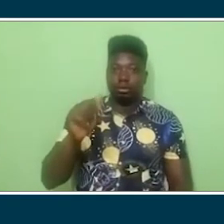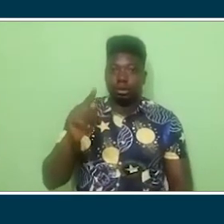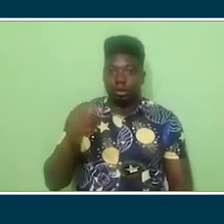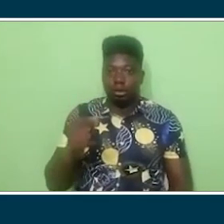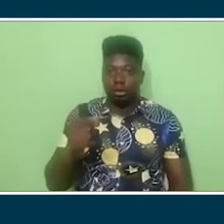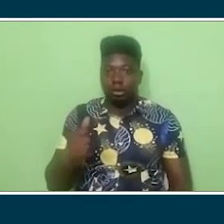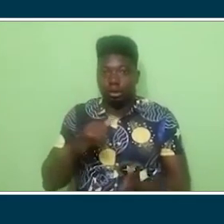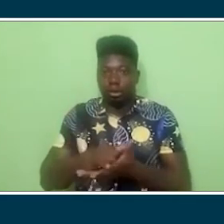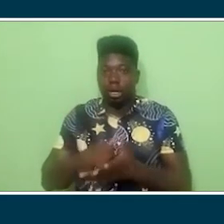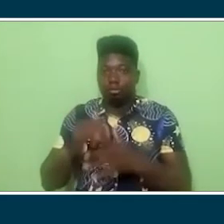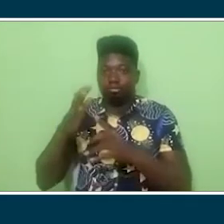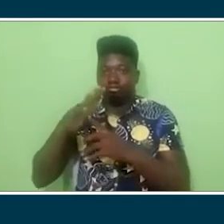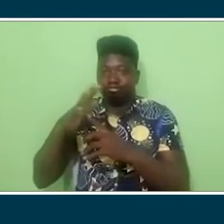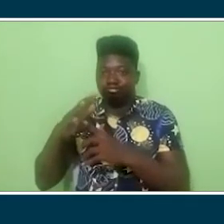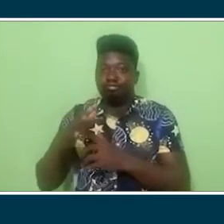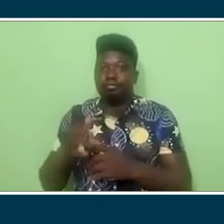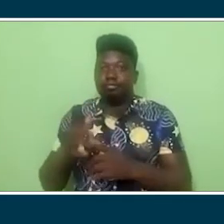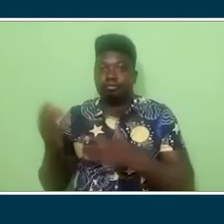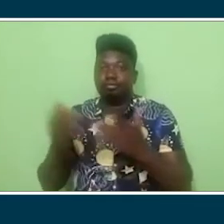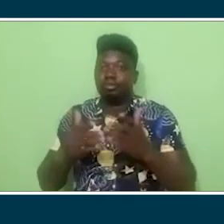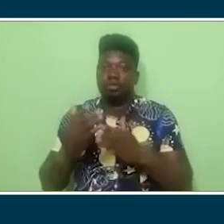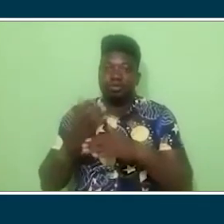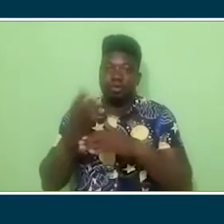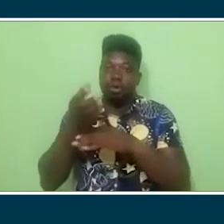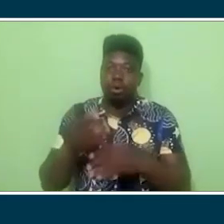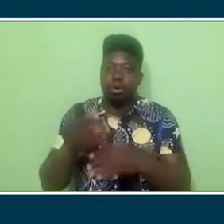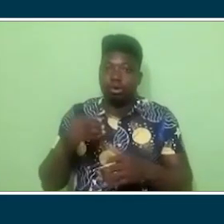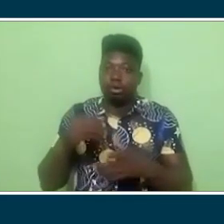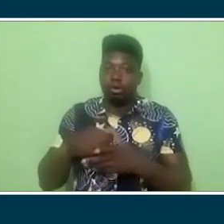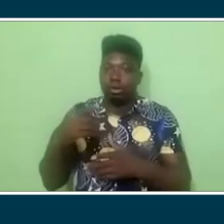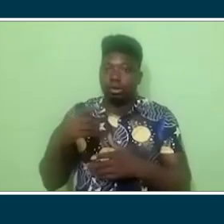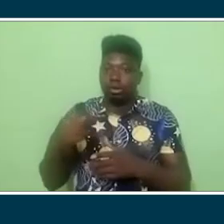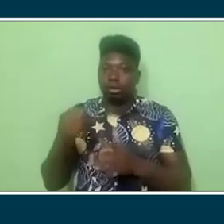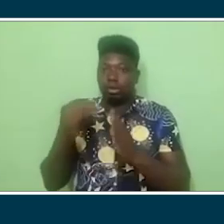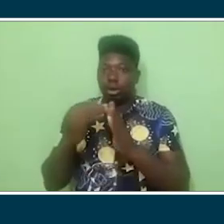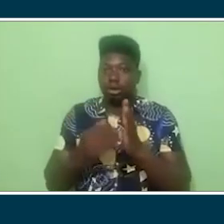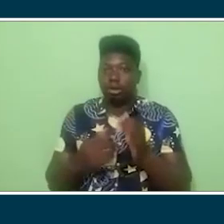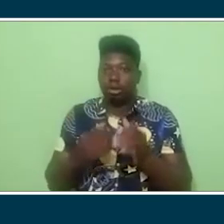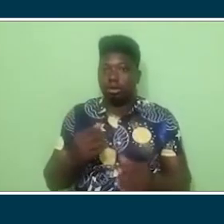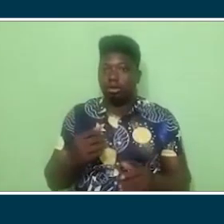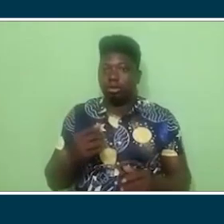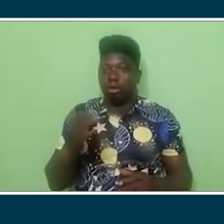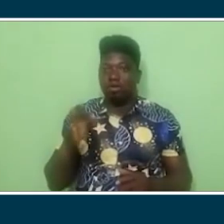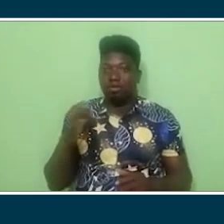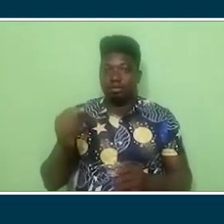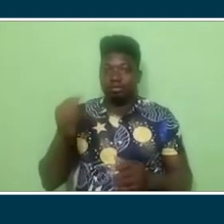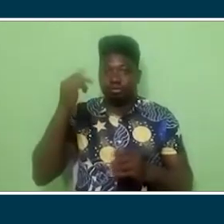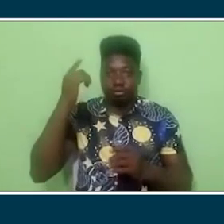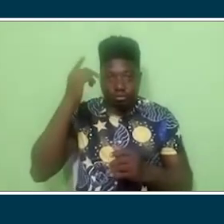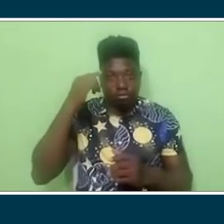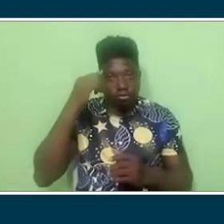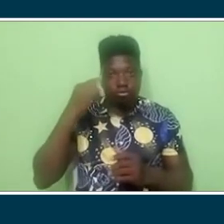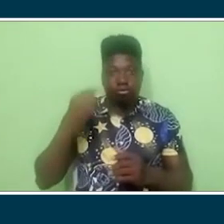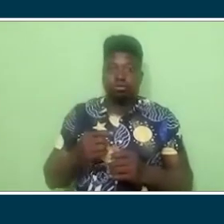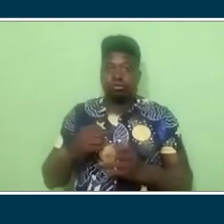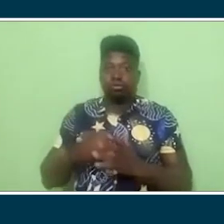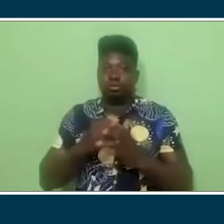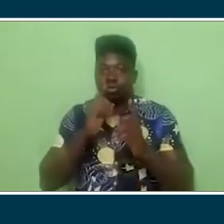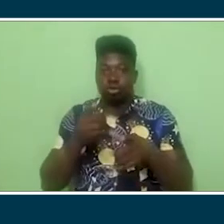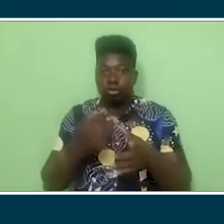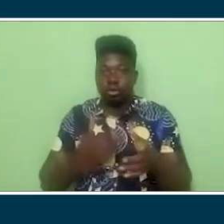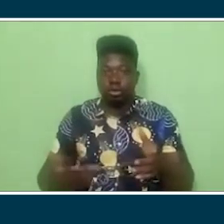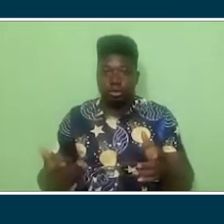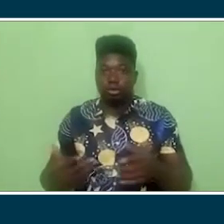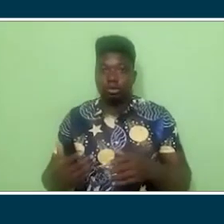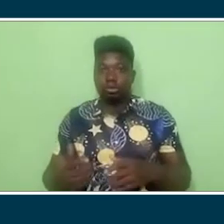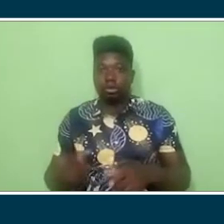brought forward in the context of ritual for the purposes of accountability in response to things like